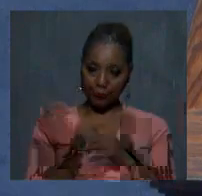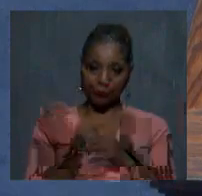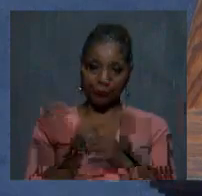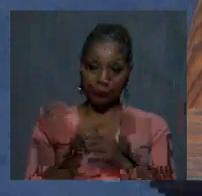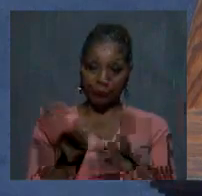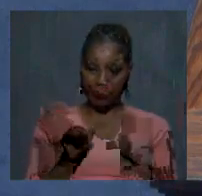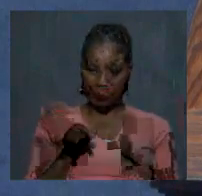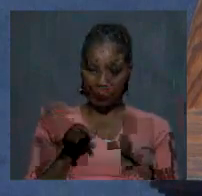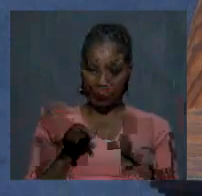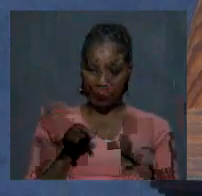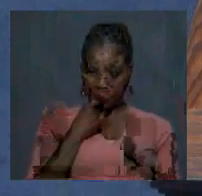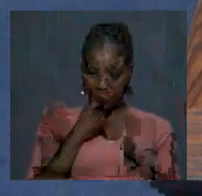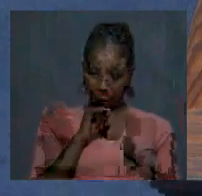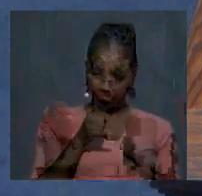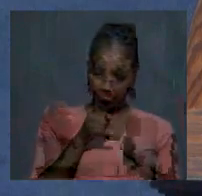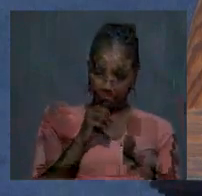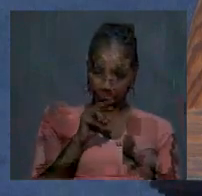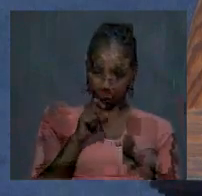The